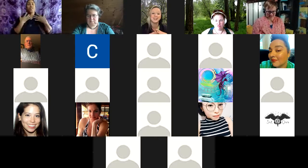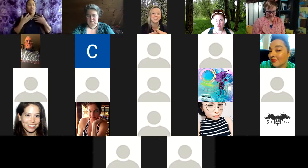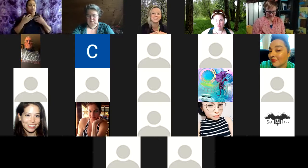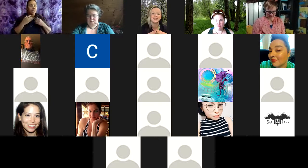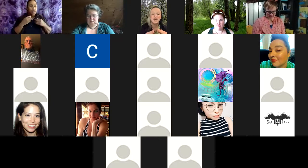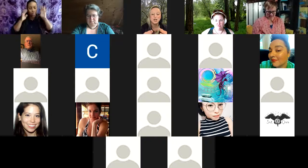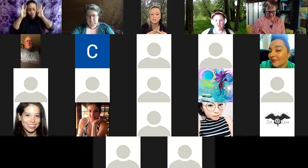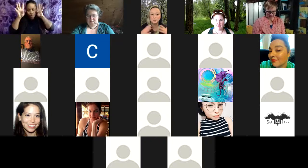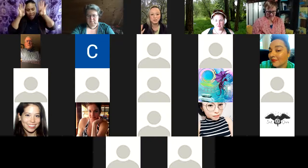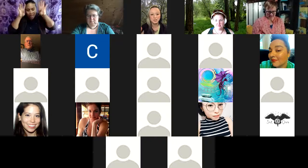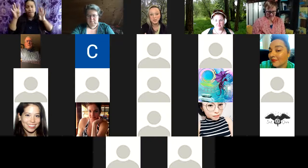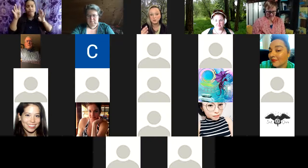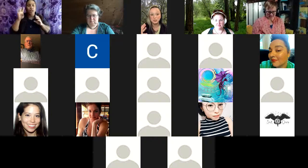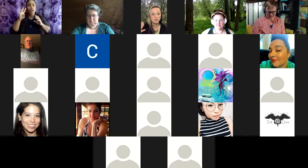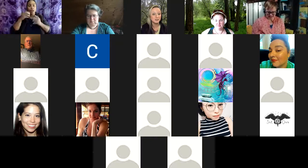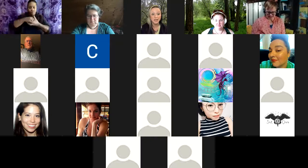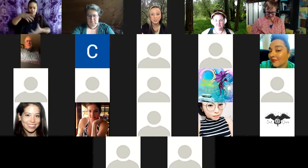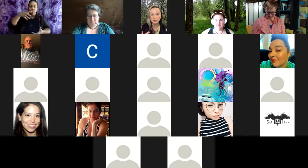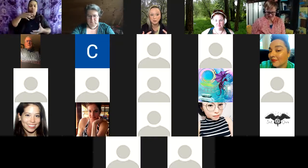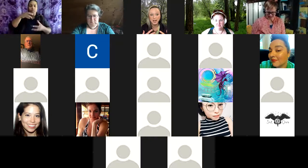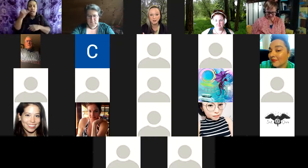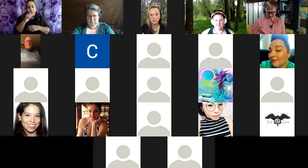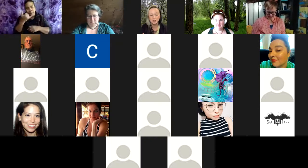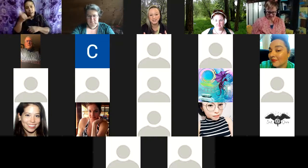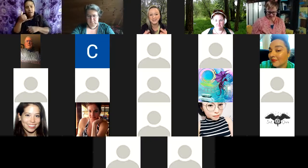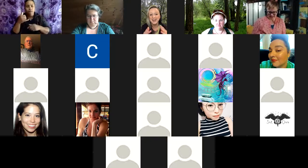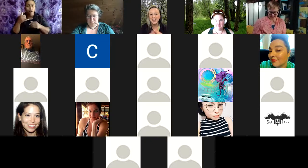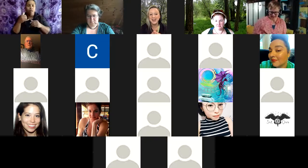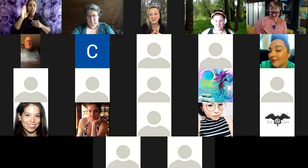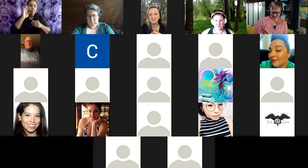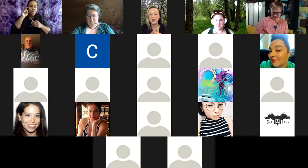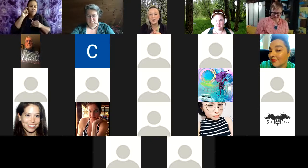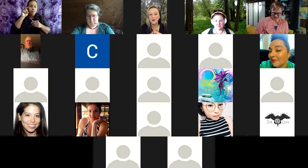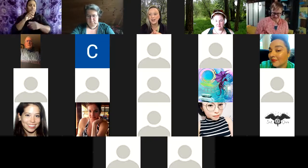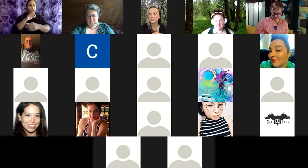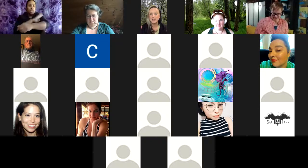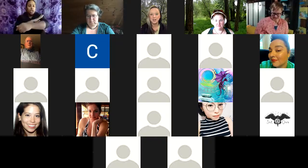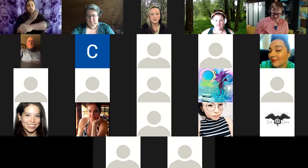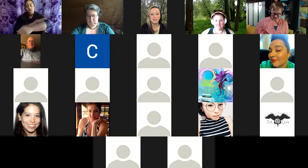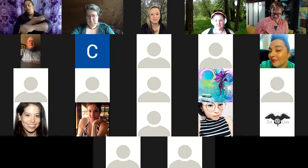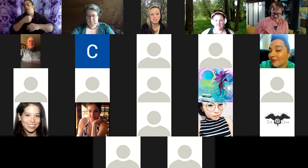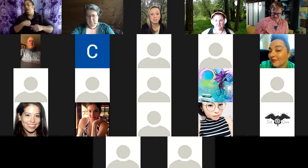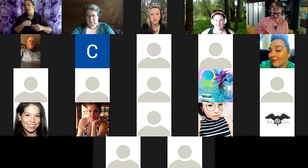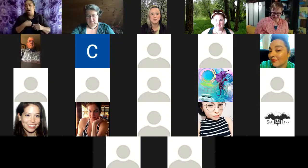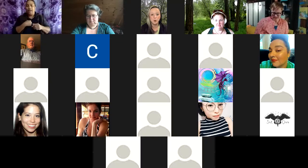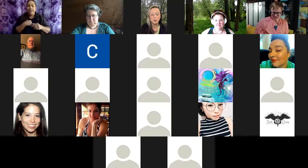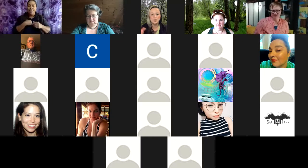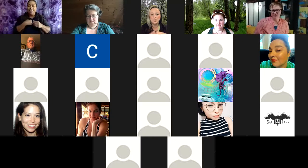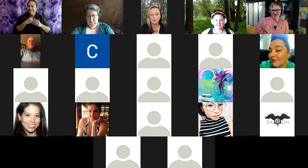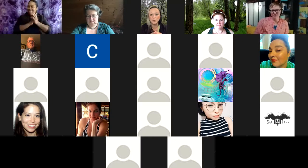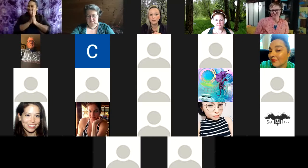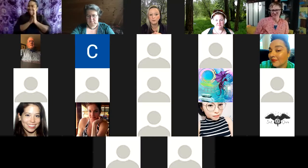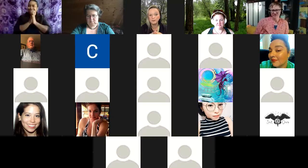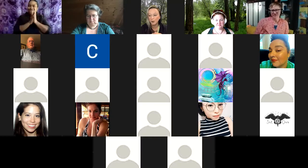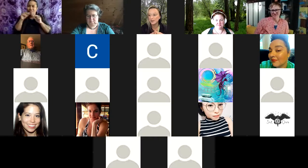fertility and just playful sexual energy. And so I just can't wait to share more with